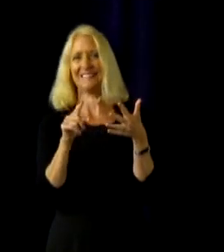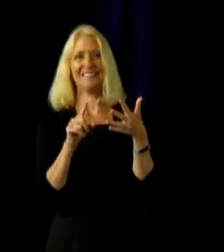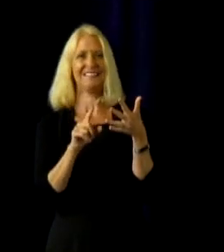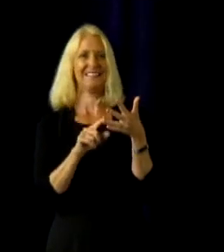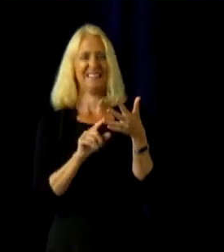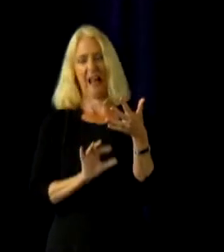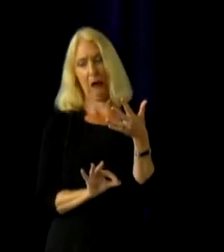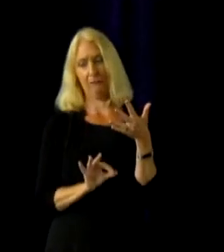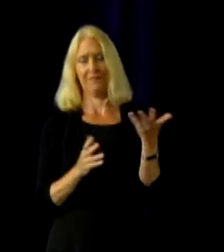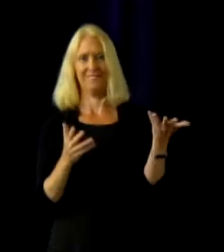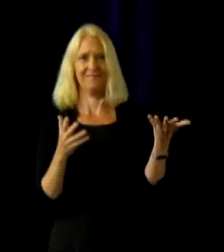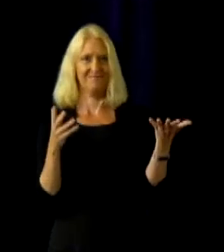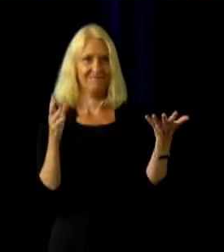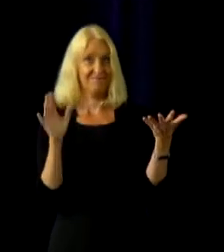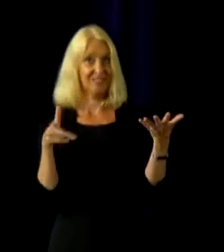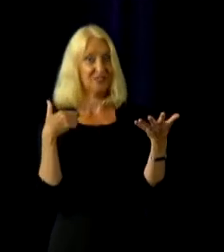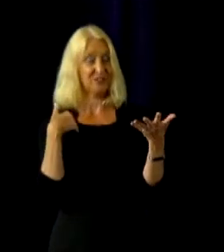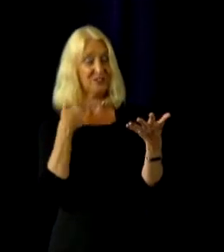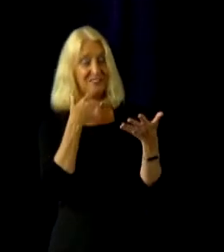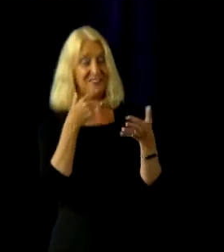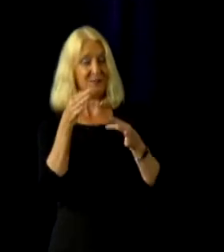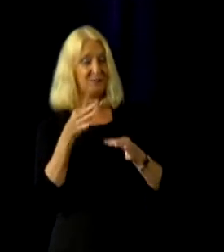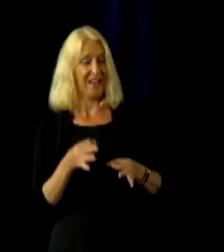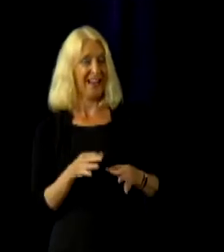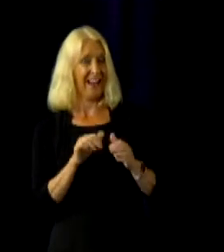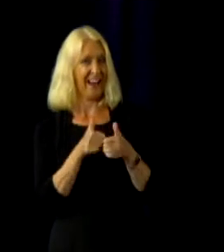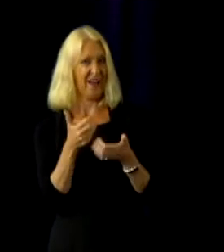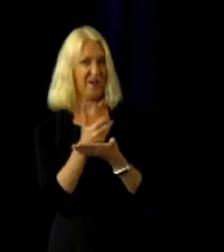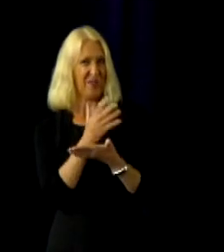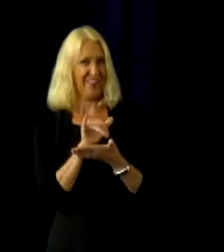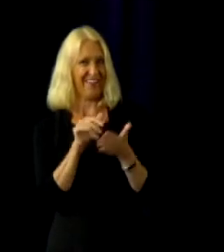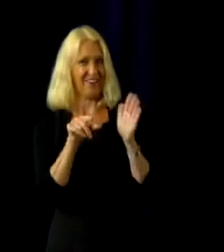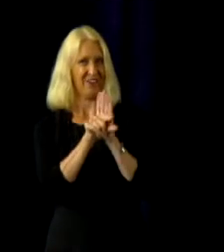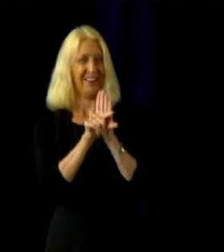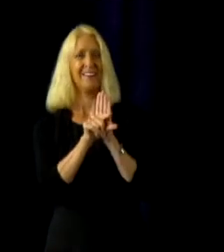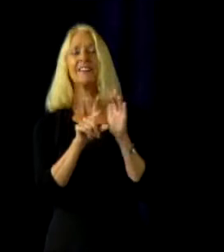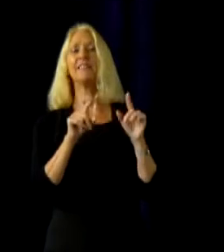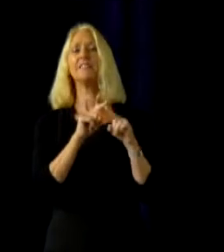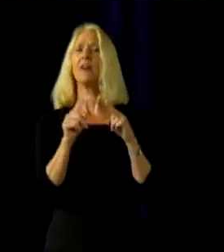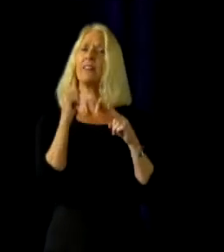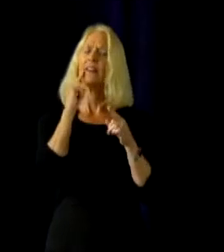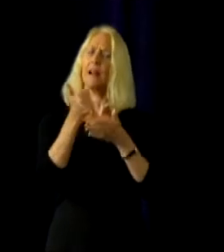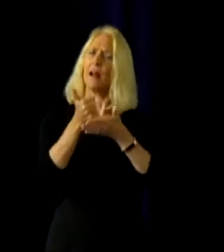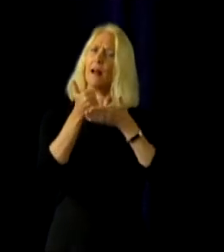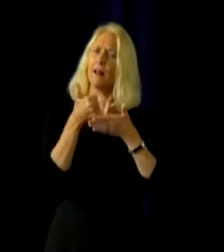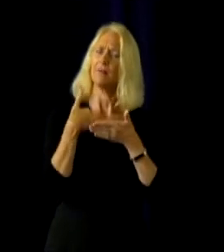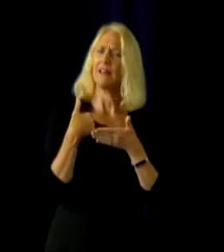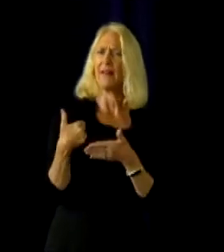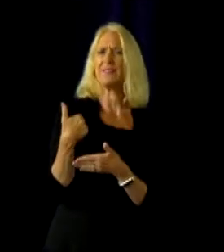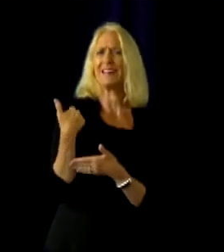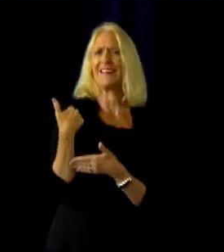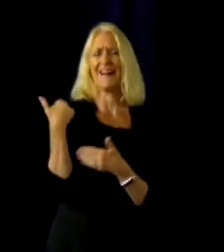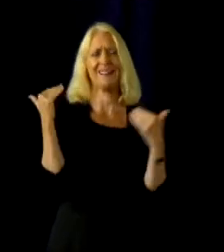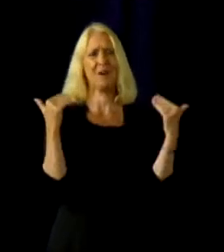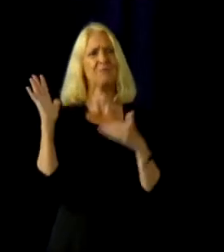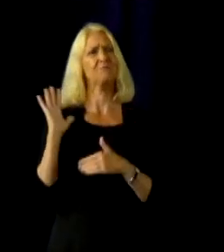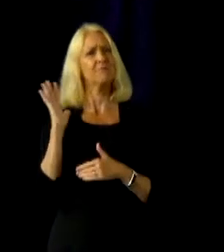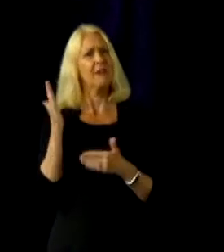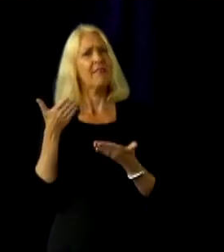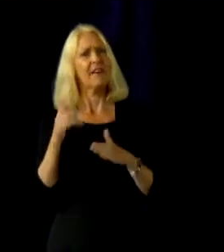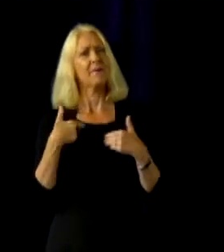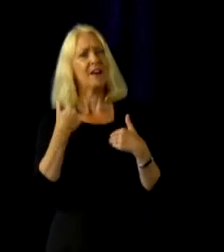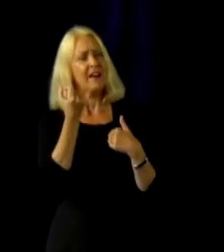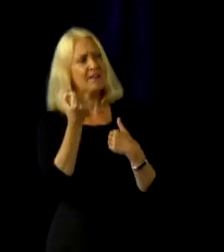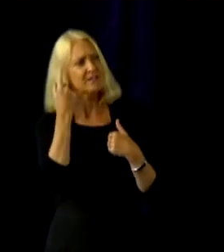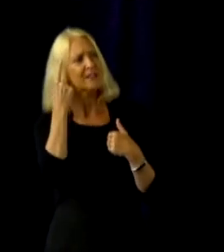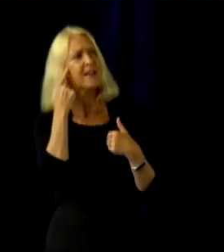that F. And I think that helped me in multiple ways. Number one, as a young adult, it allowed me to understand the